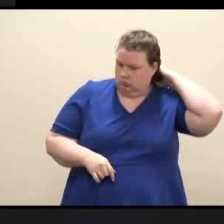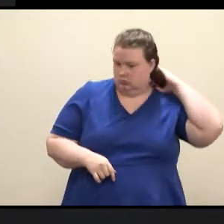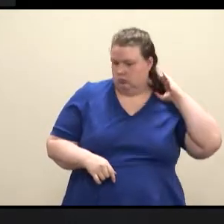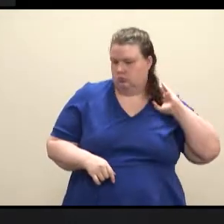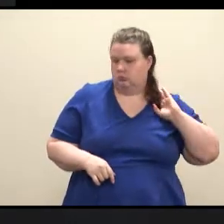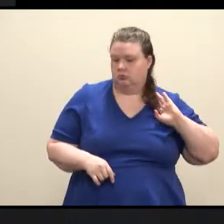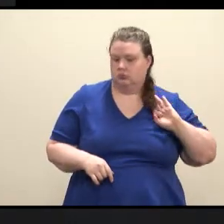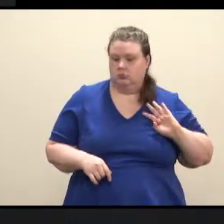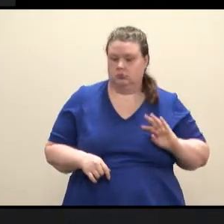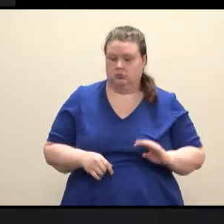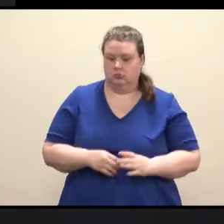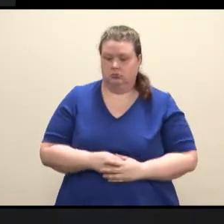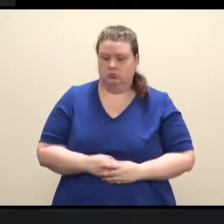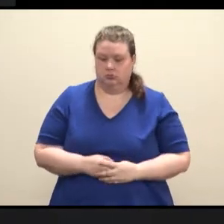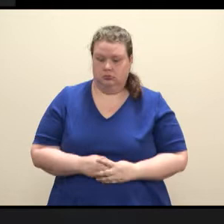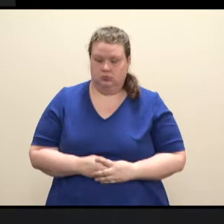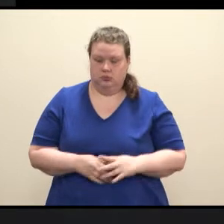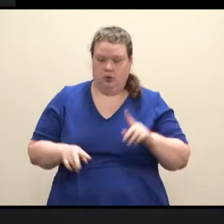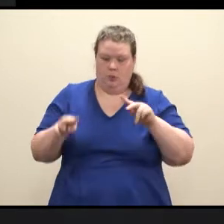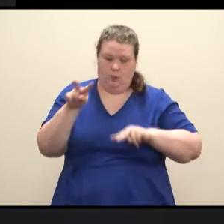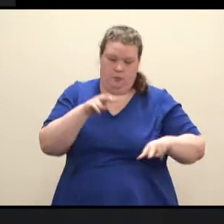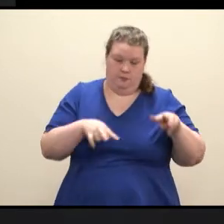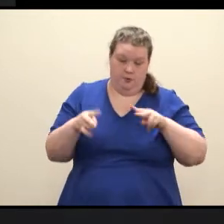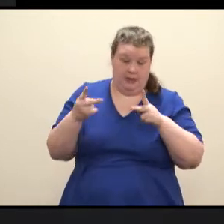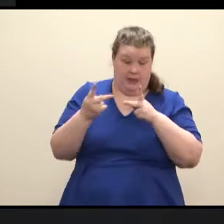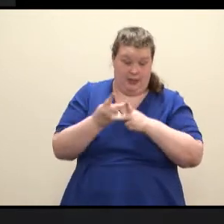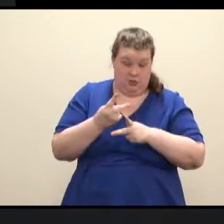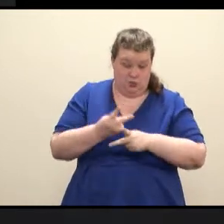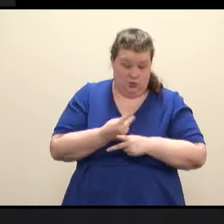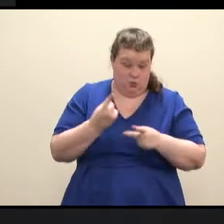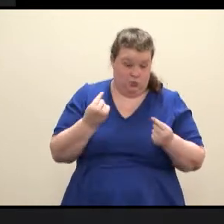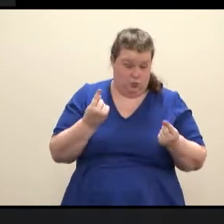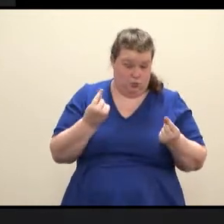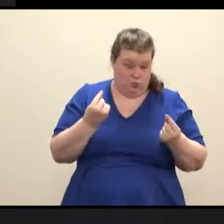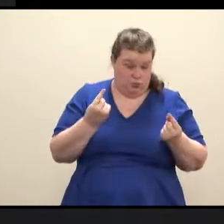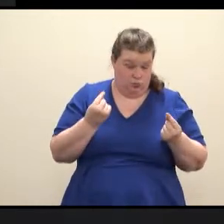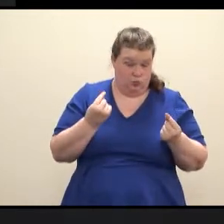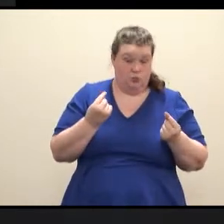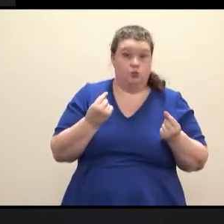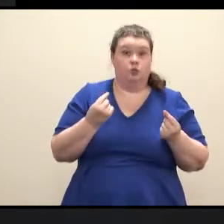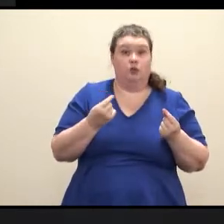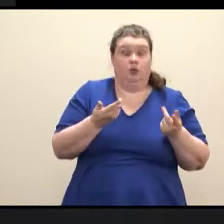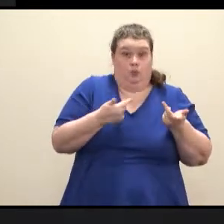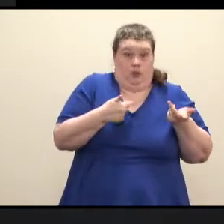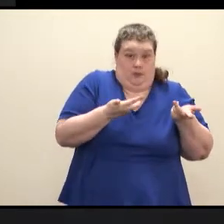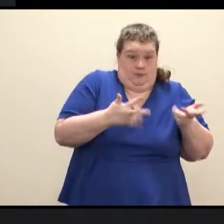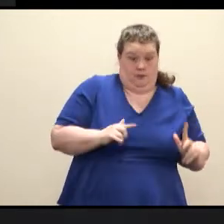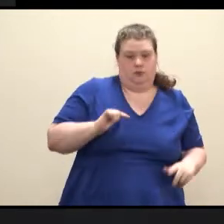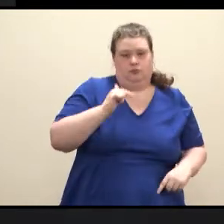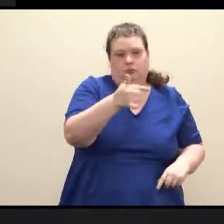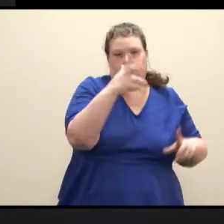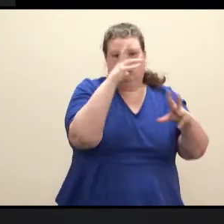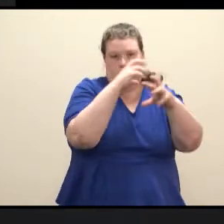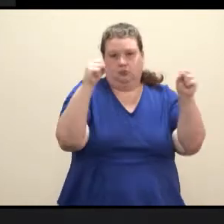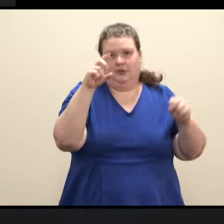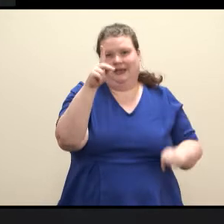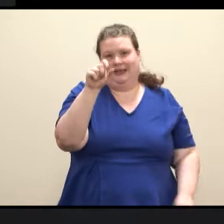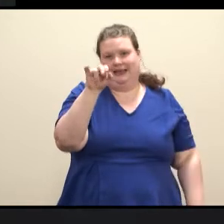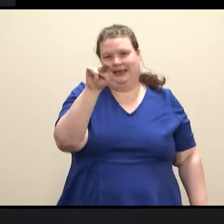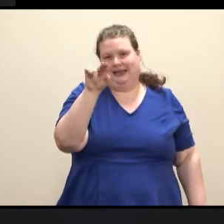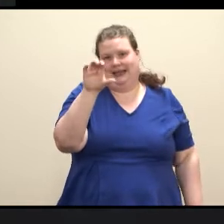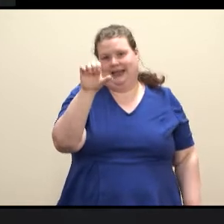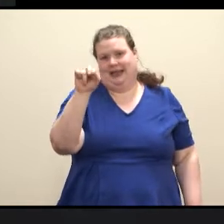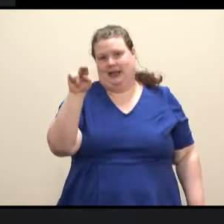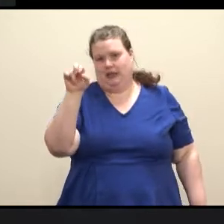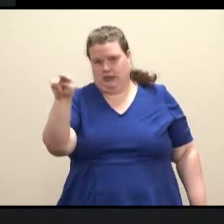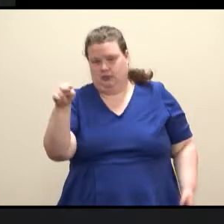have looked at possible strategies, and Dr. Kincannon is going to talk more about that right after this. We can shift up